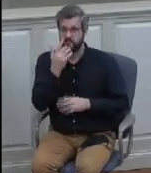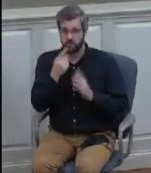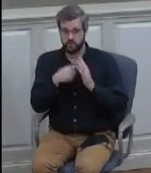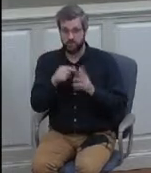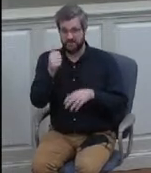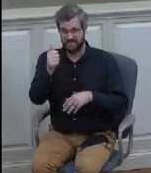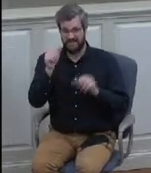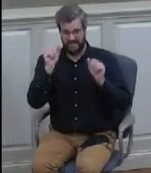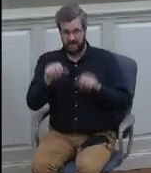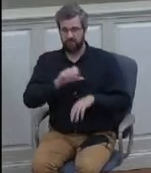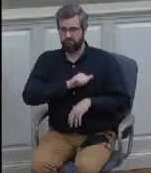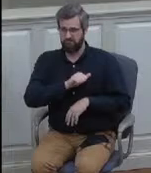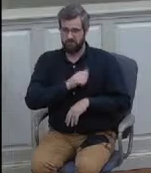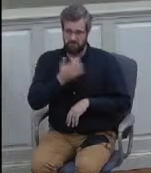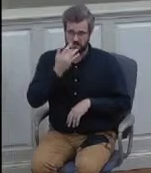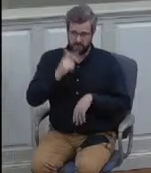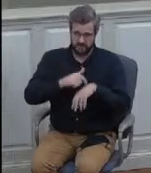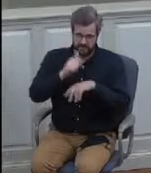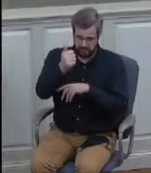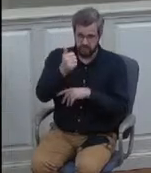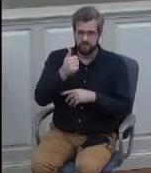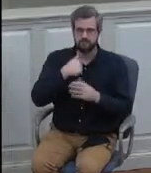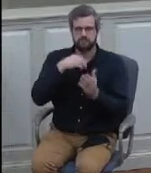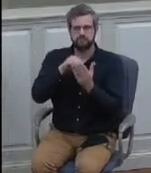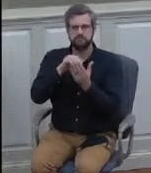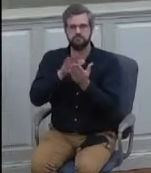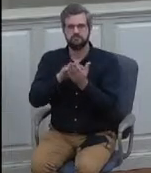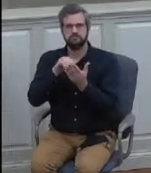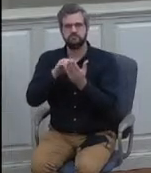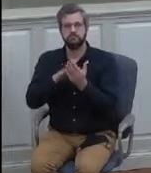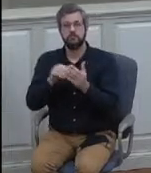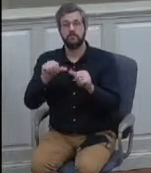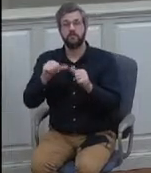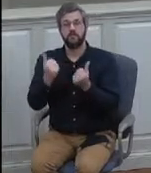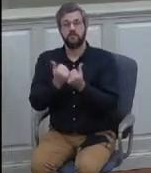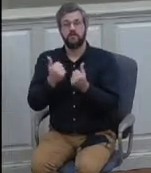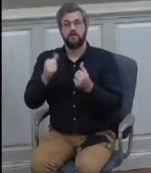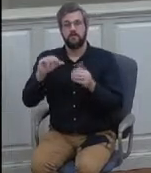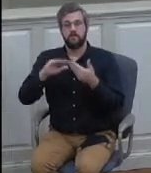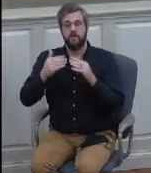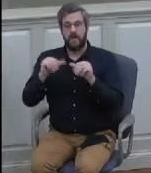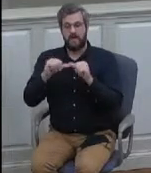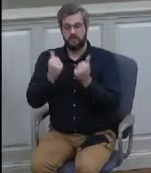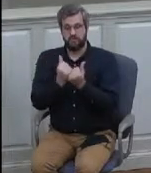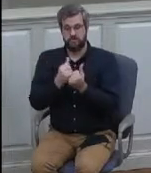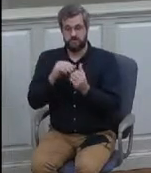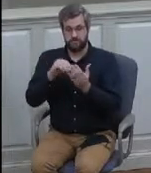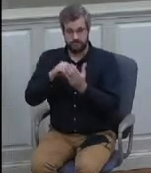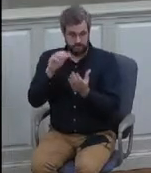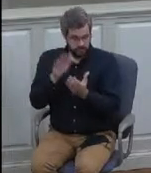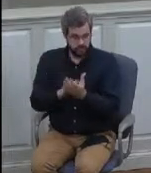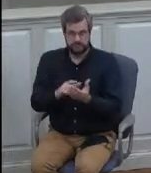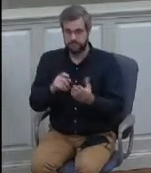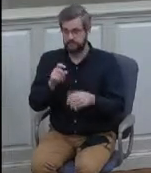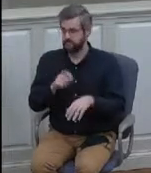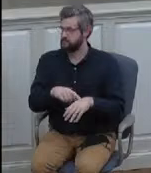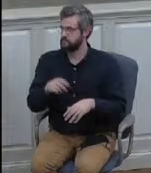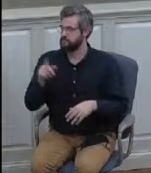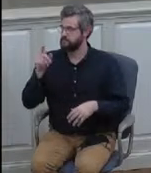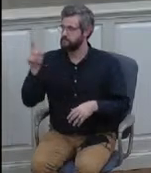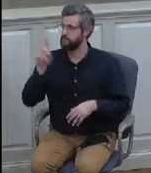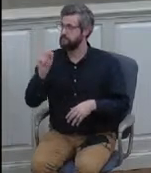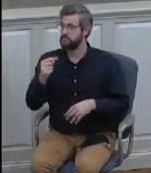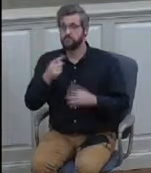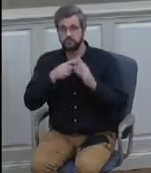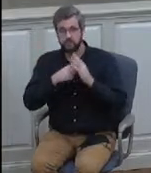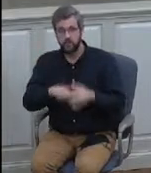I note that. 10 myself, yeah. I listed the community agency presentation because I didn't know what direction you all wanted to go. I do not want to start at 10 o'clock.